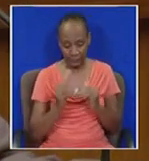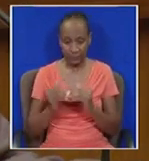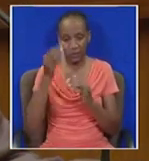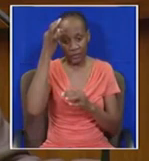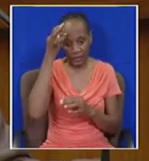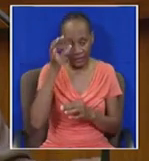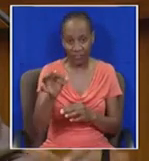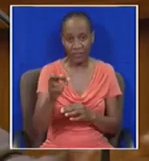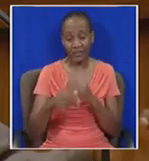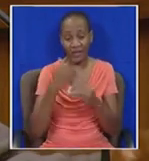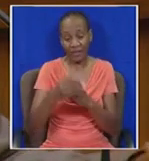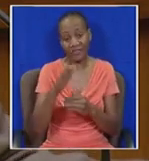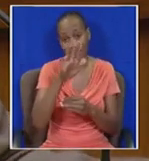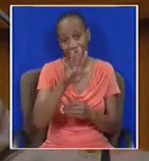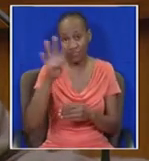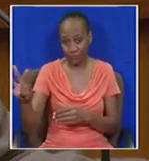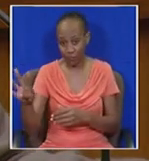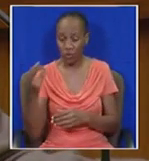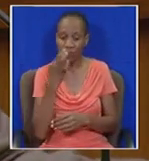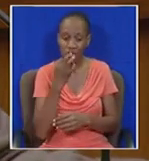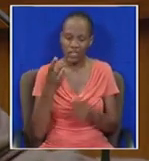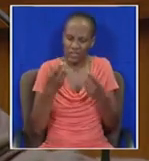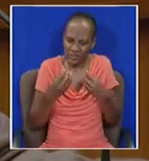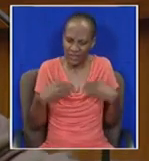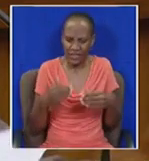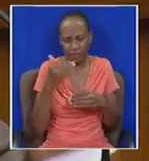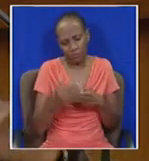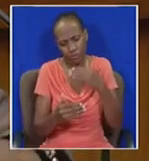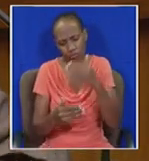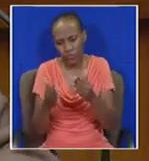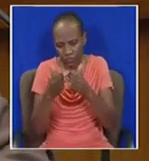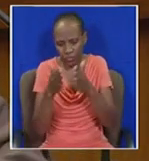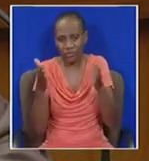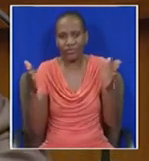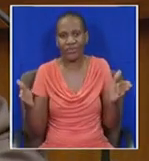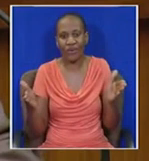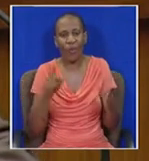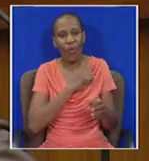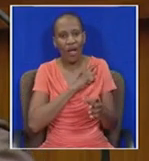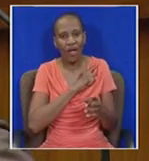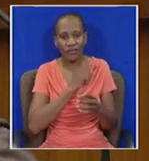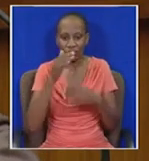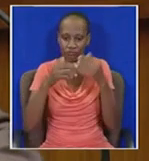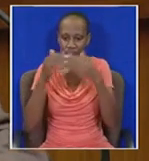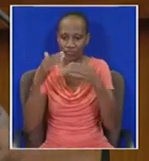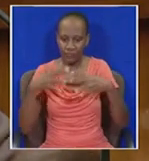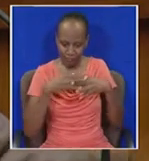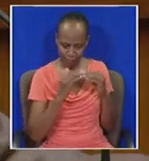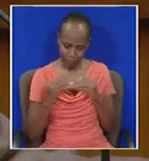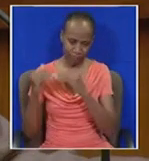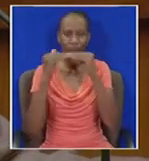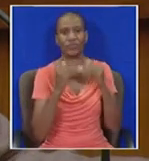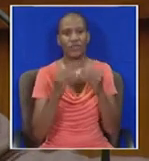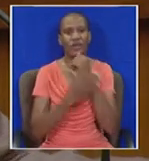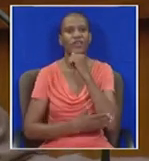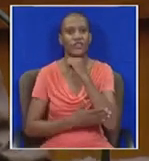1994 decided to follow a process of redress in the road to a creation of an equal society. In doing so,